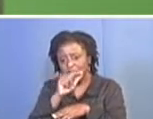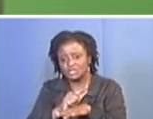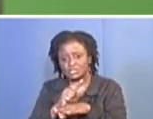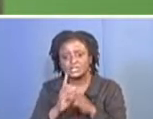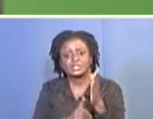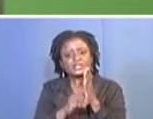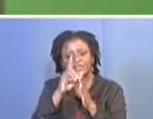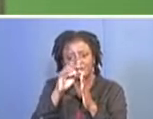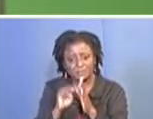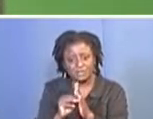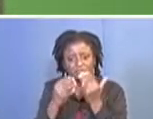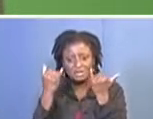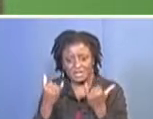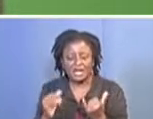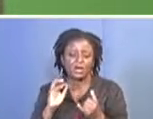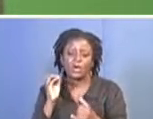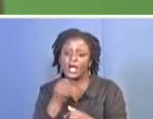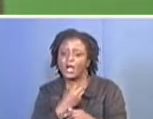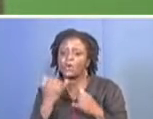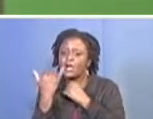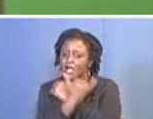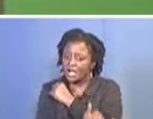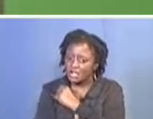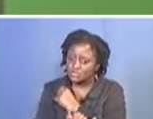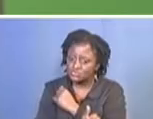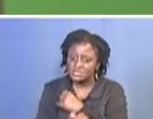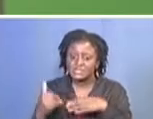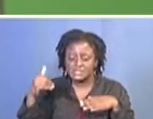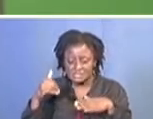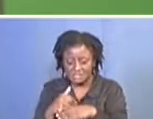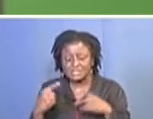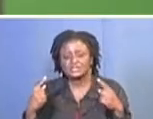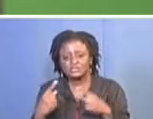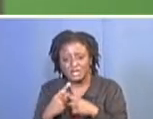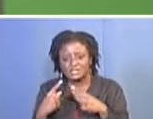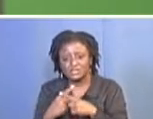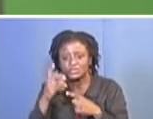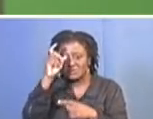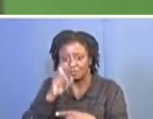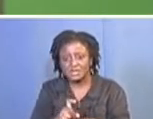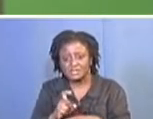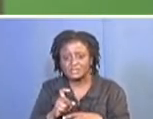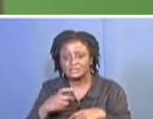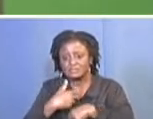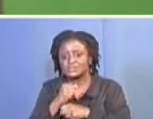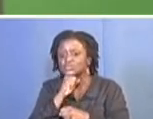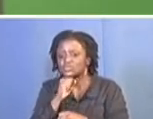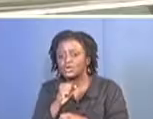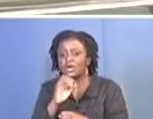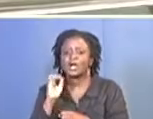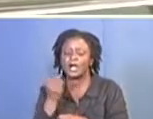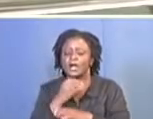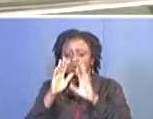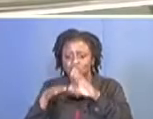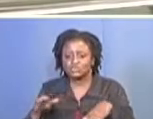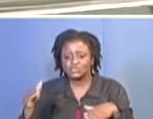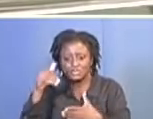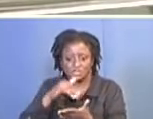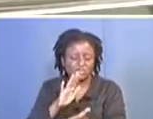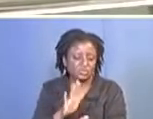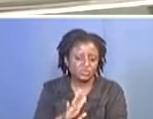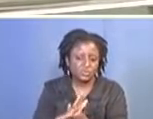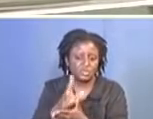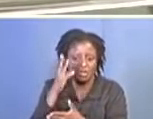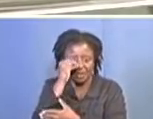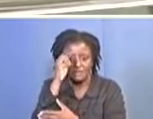now, our country is in a crisis, and so we need to make sure that our children are in school. Minister Hannah Martin